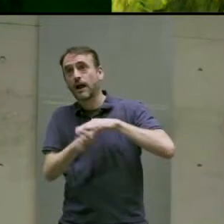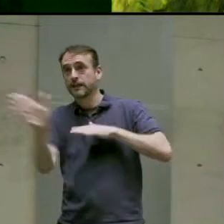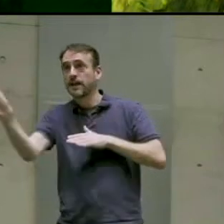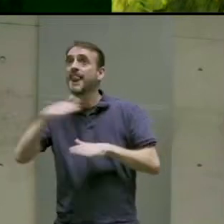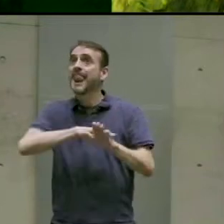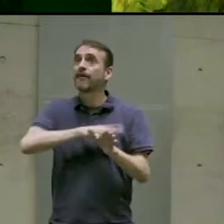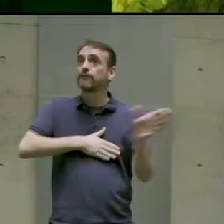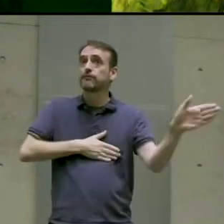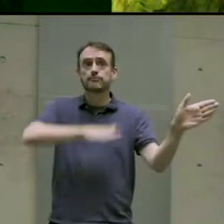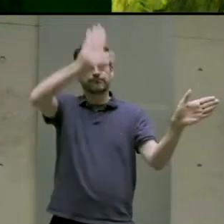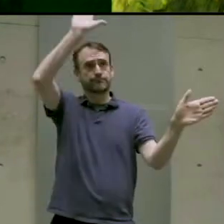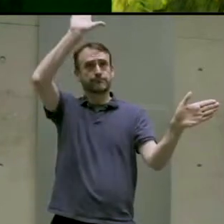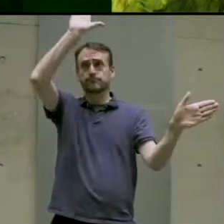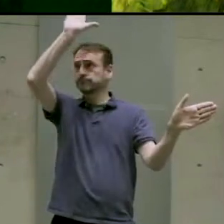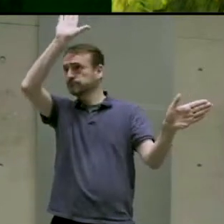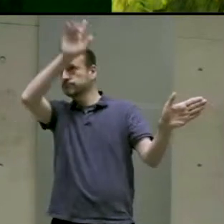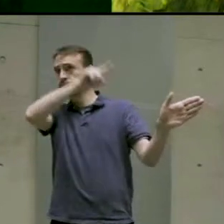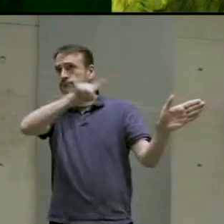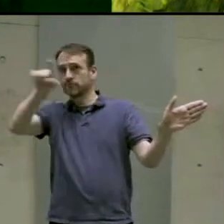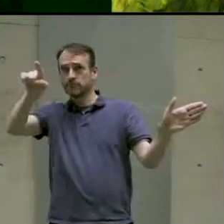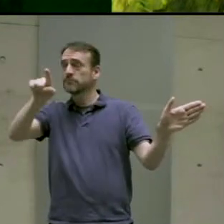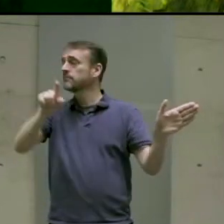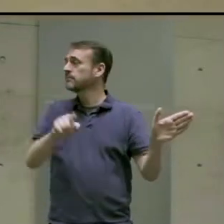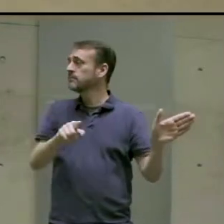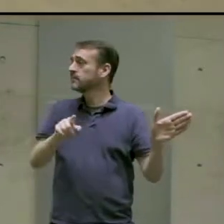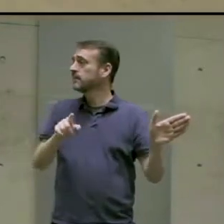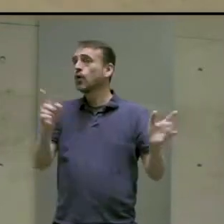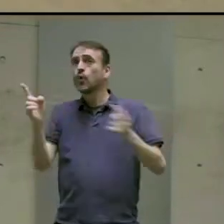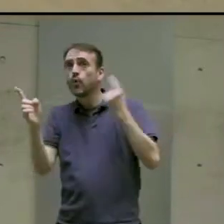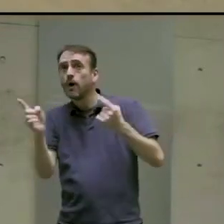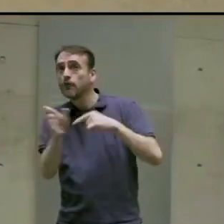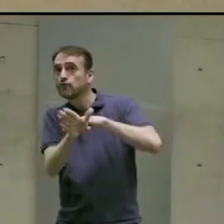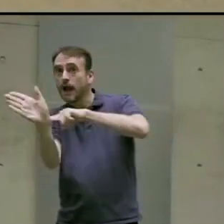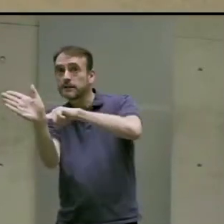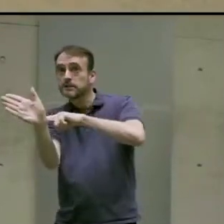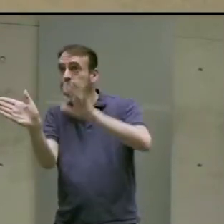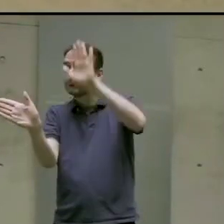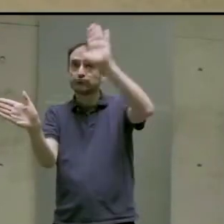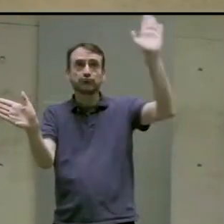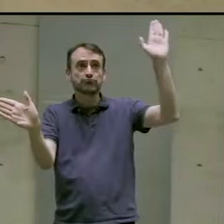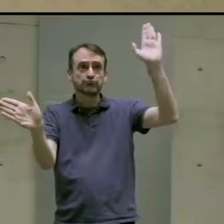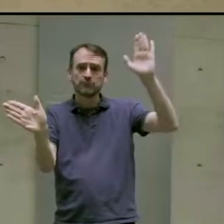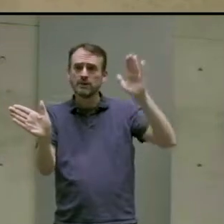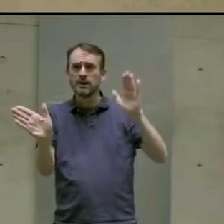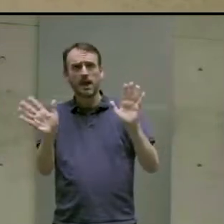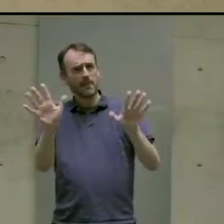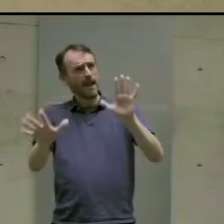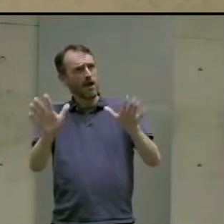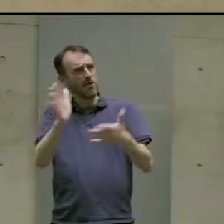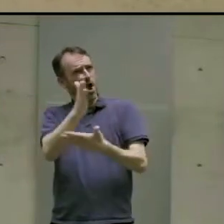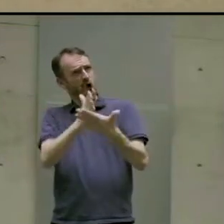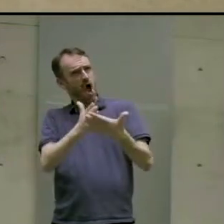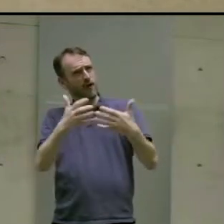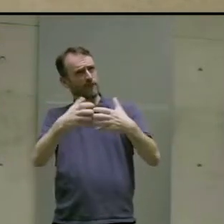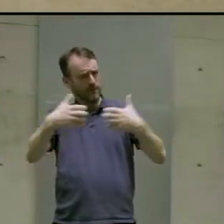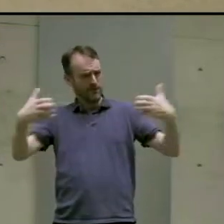left? All right. And who's going to go right? So it's about